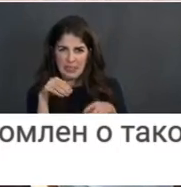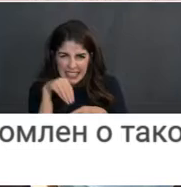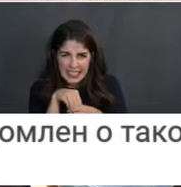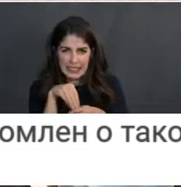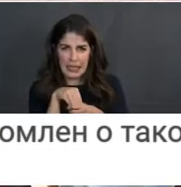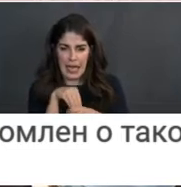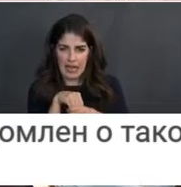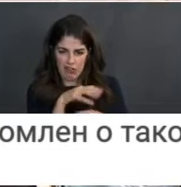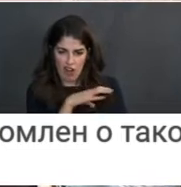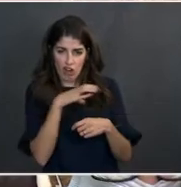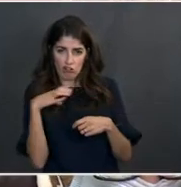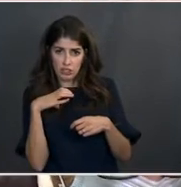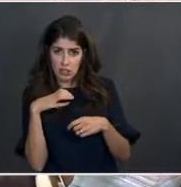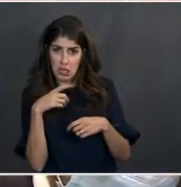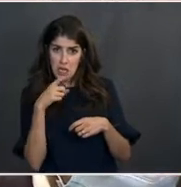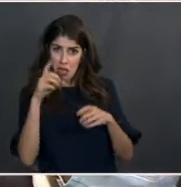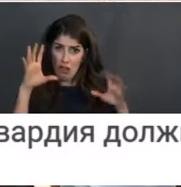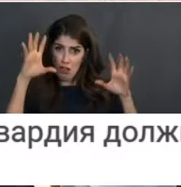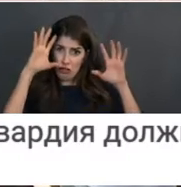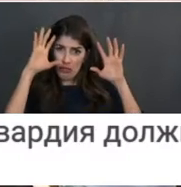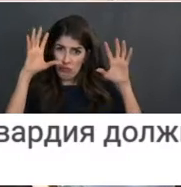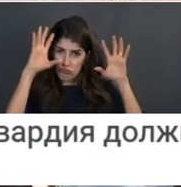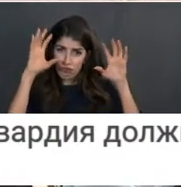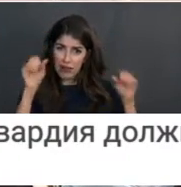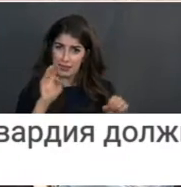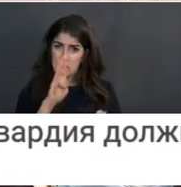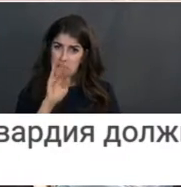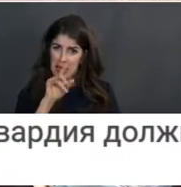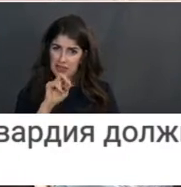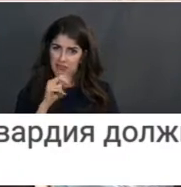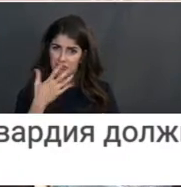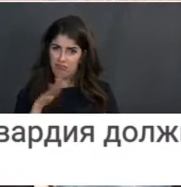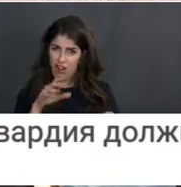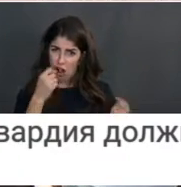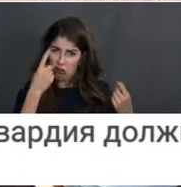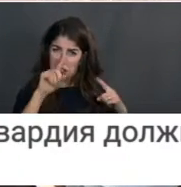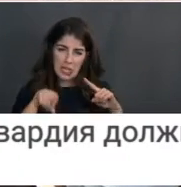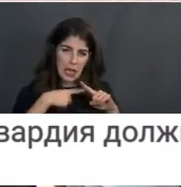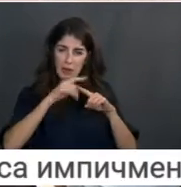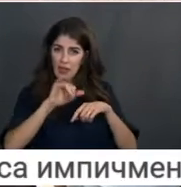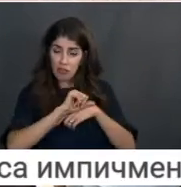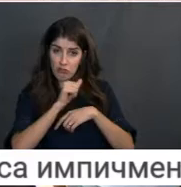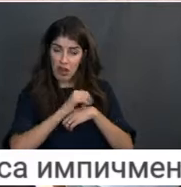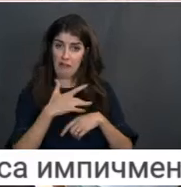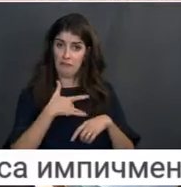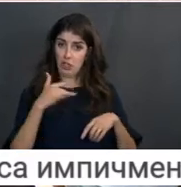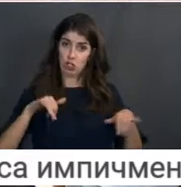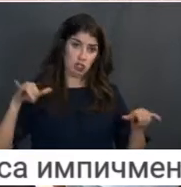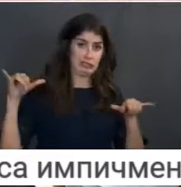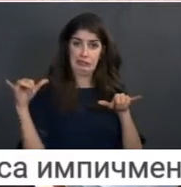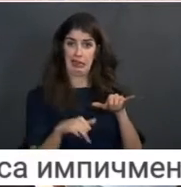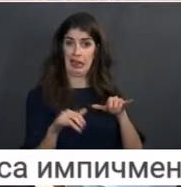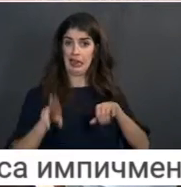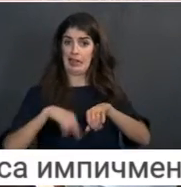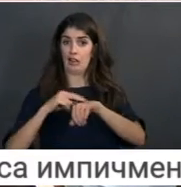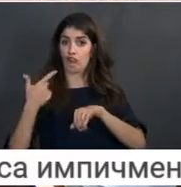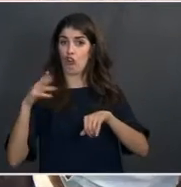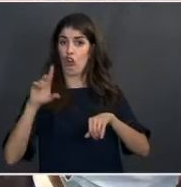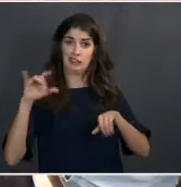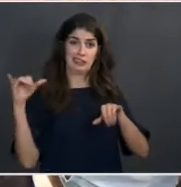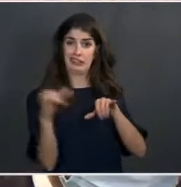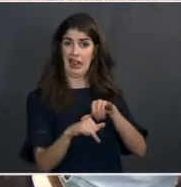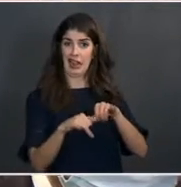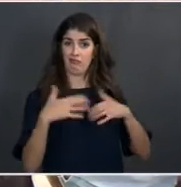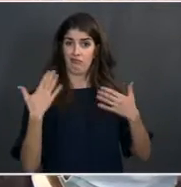briefed on such a threat, and does he agree that the National Guard should be here until mid-March during the impeachment